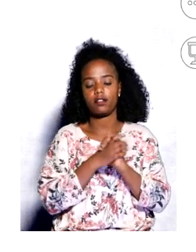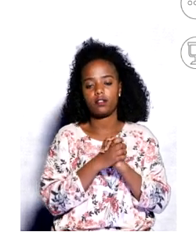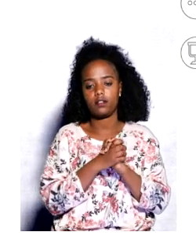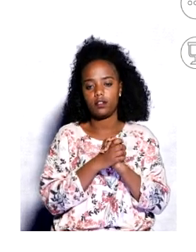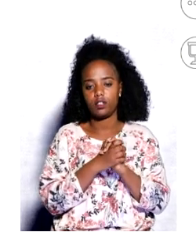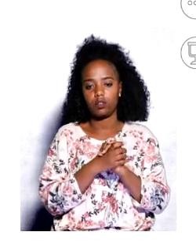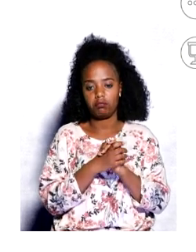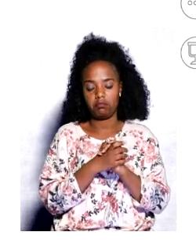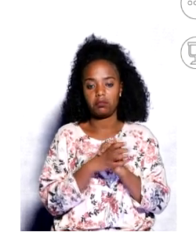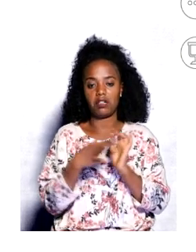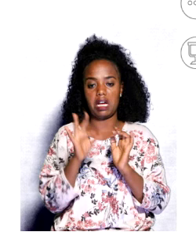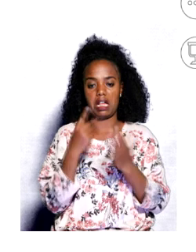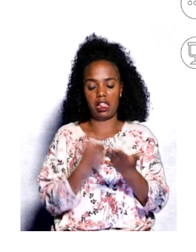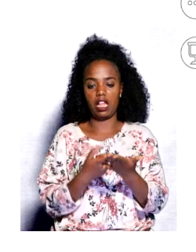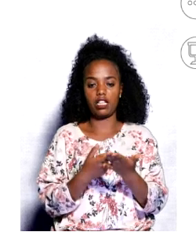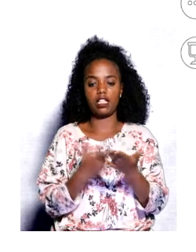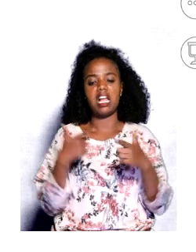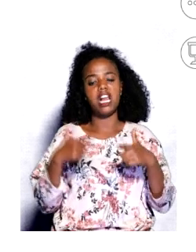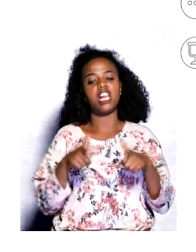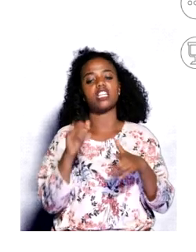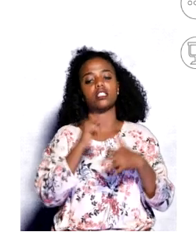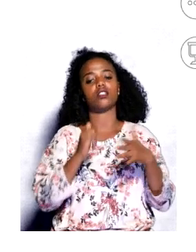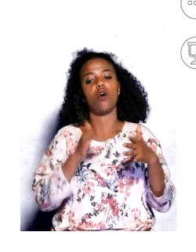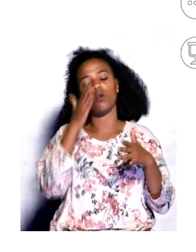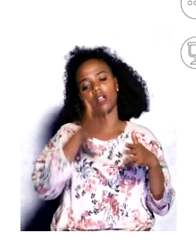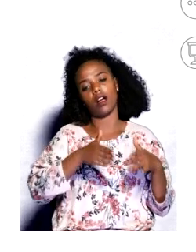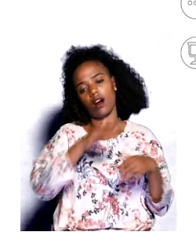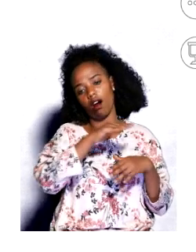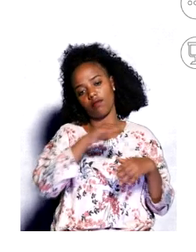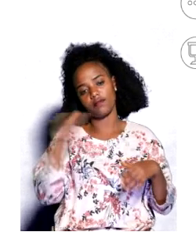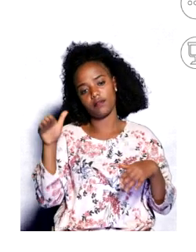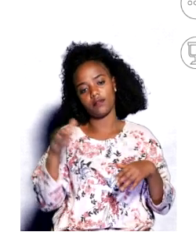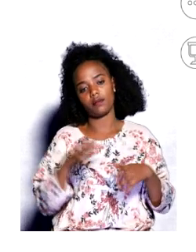13.5. We have this. Now, let's draw the graph for this.